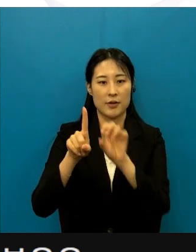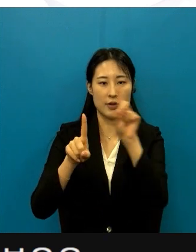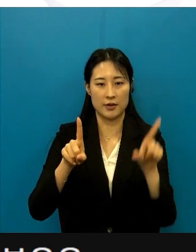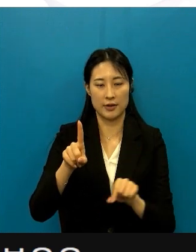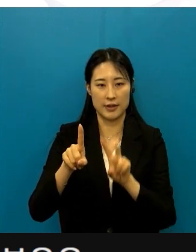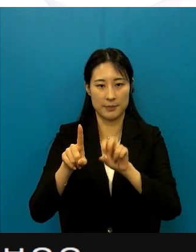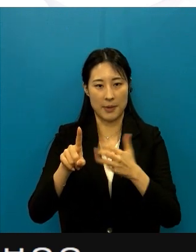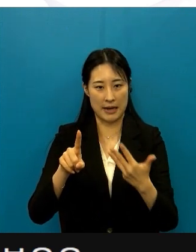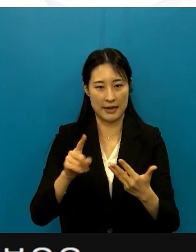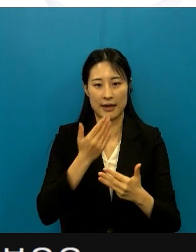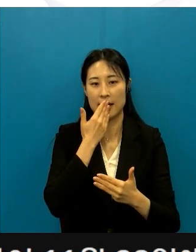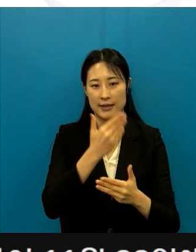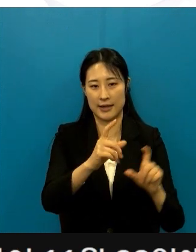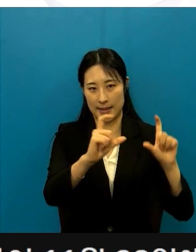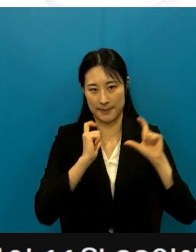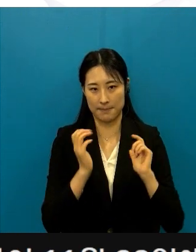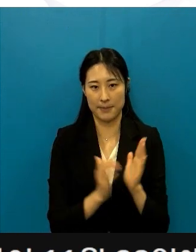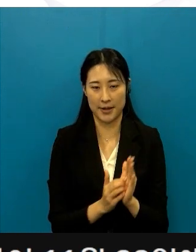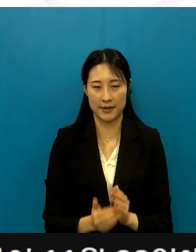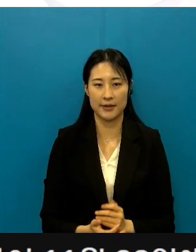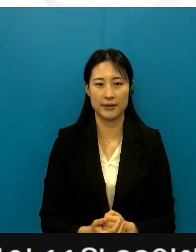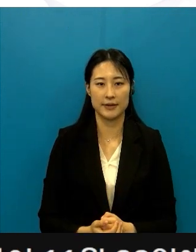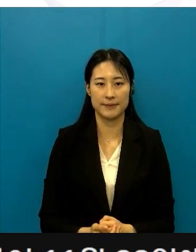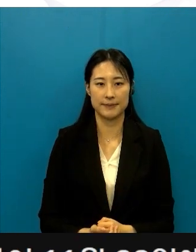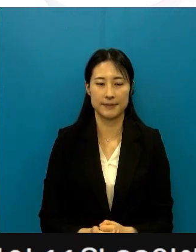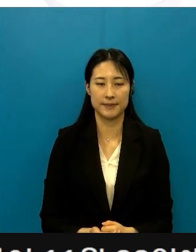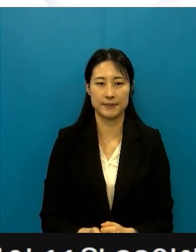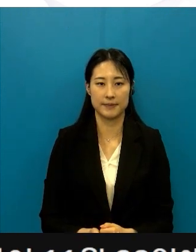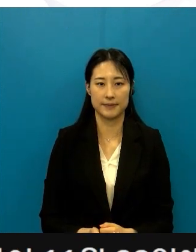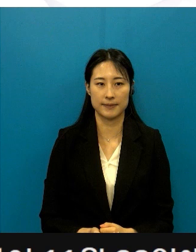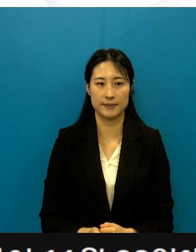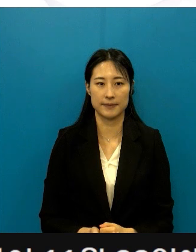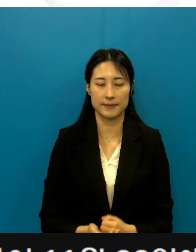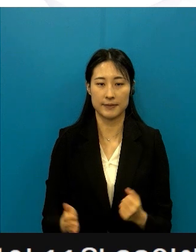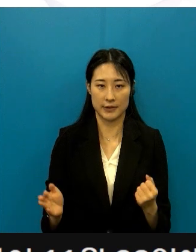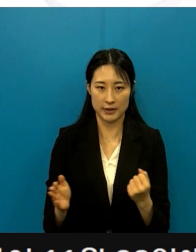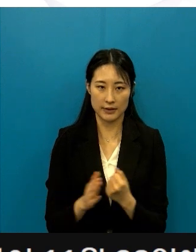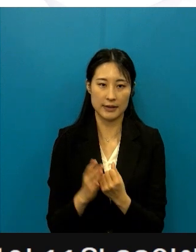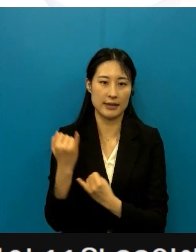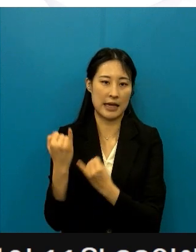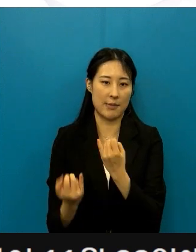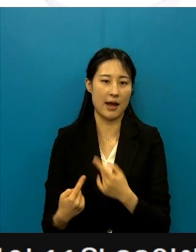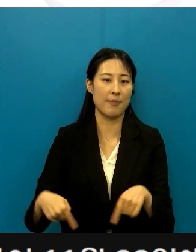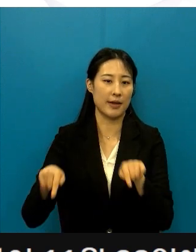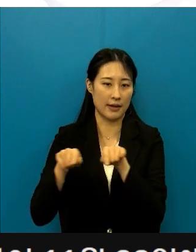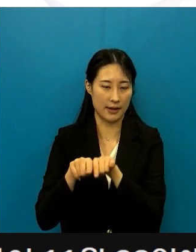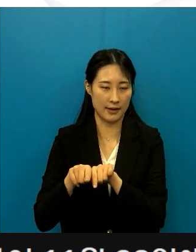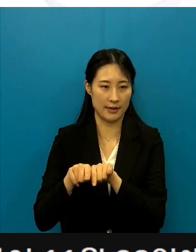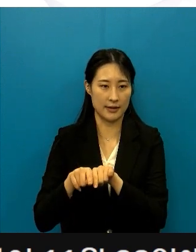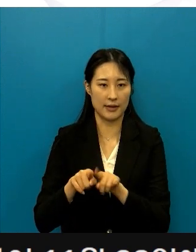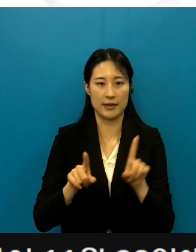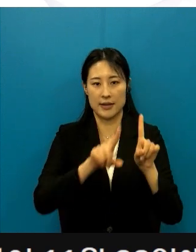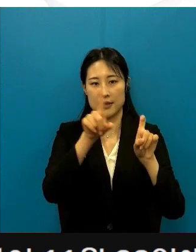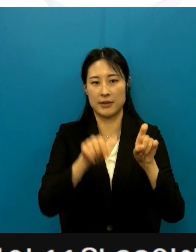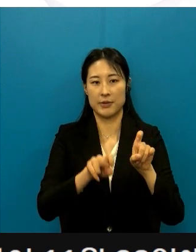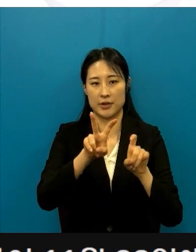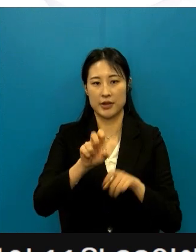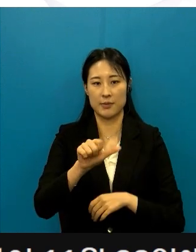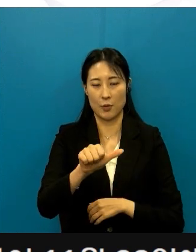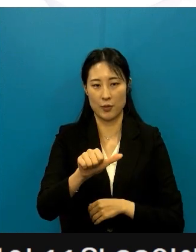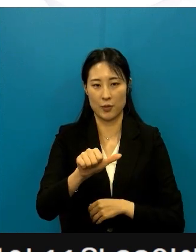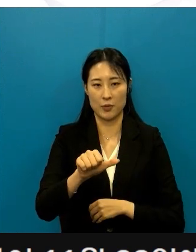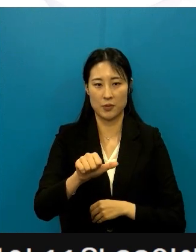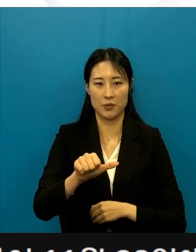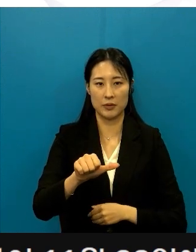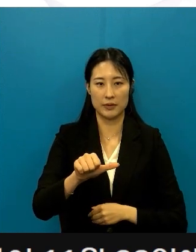that month. She arrived in Switzerland with her two sisters on 25th that